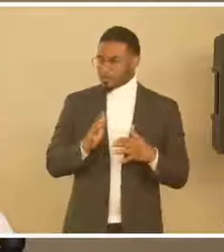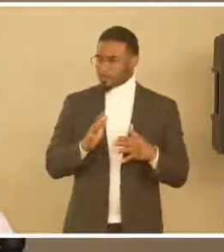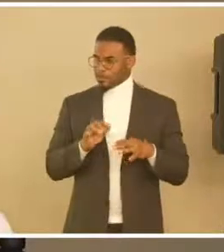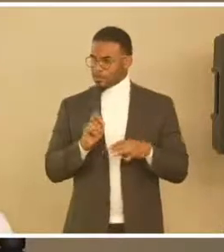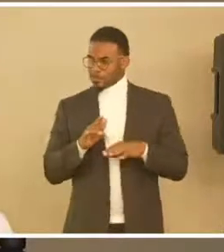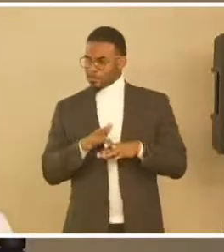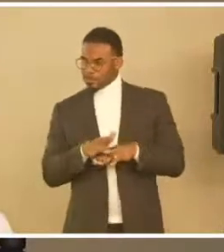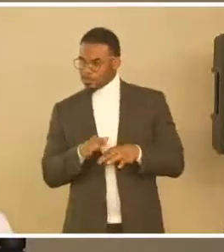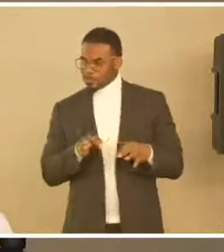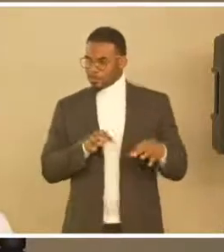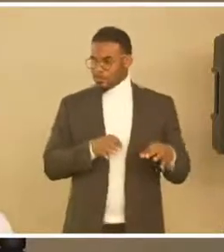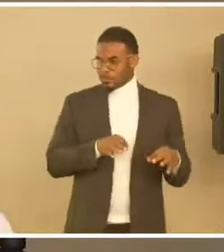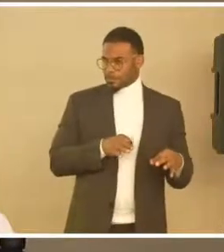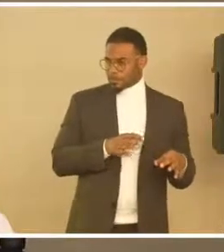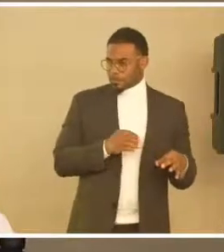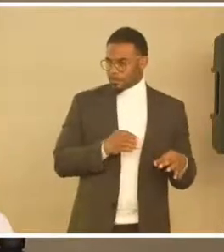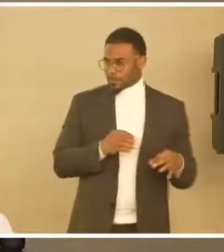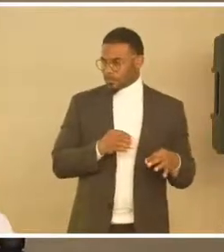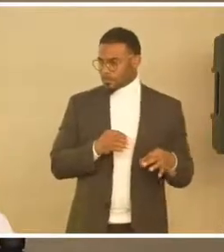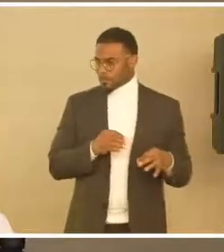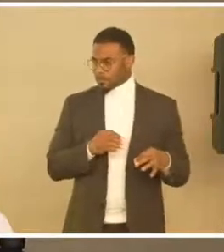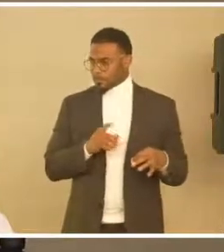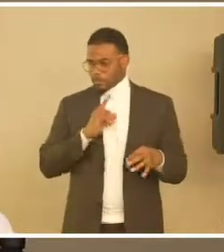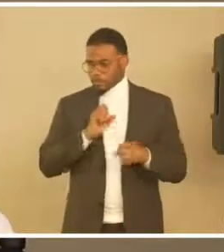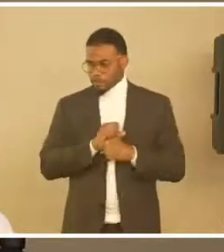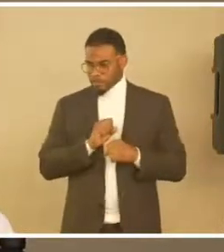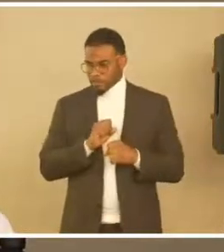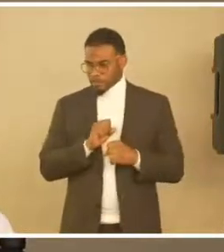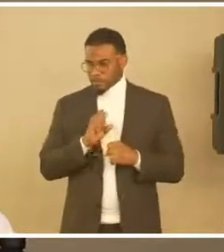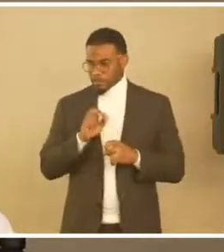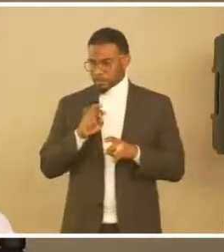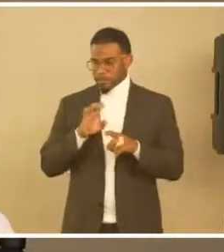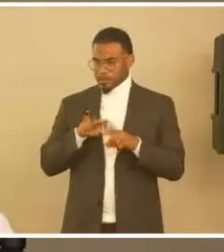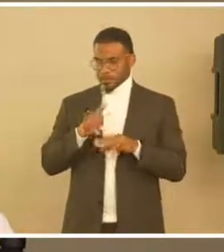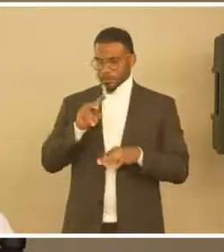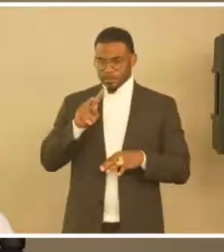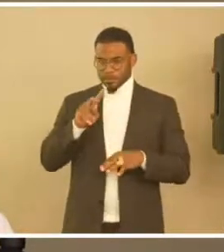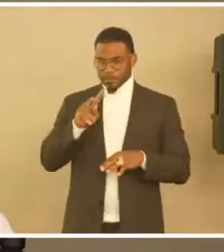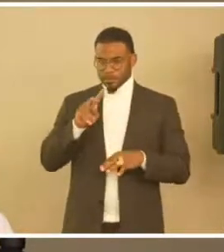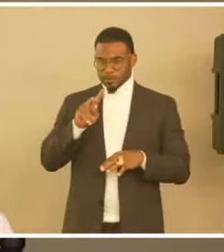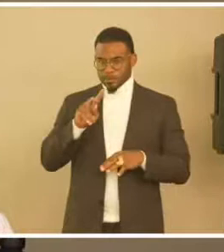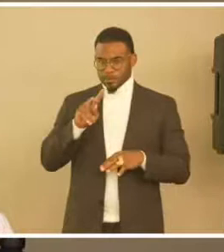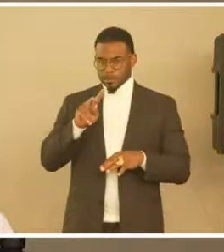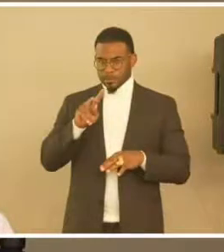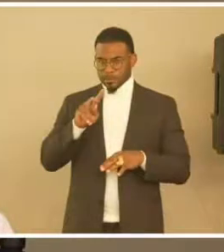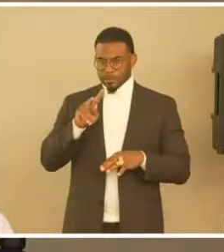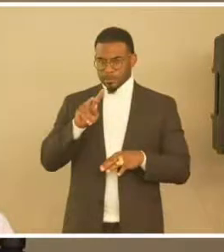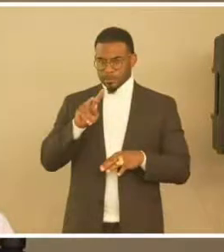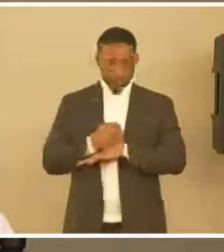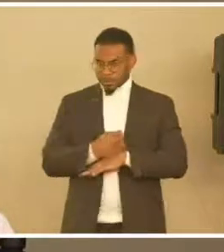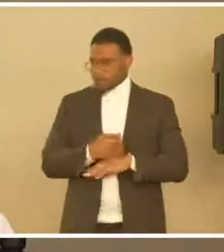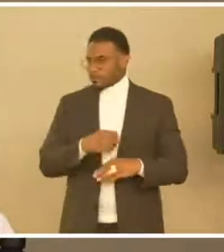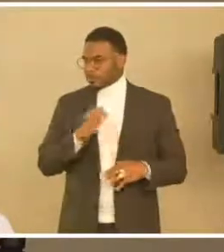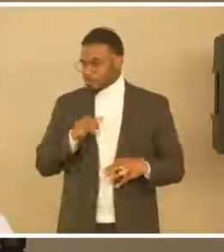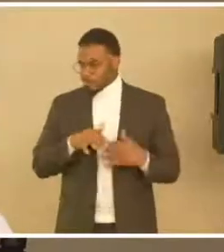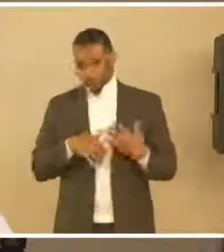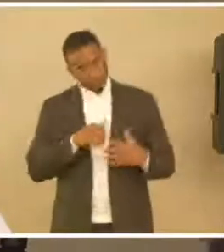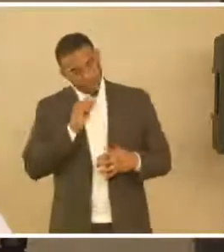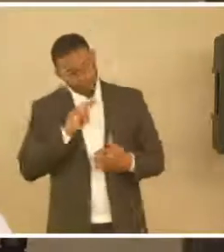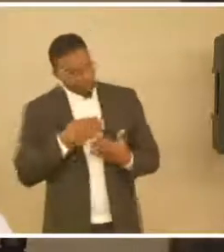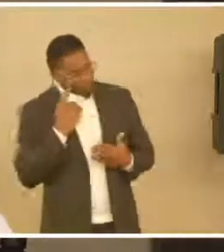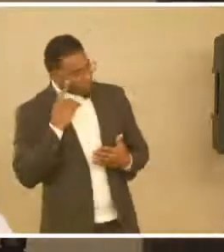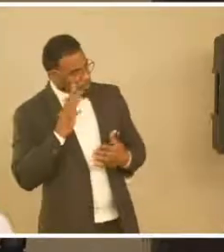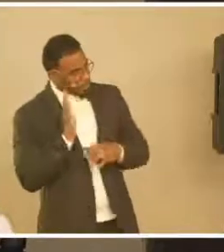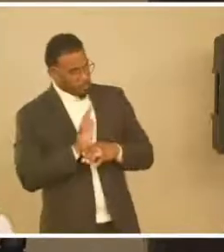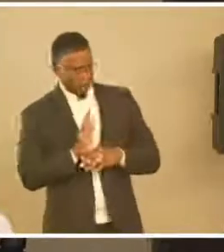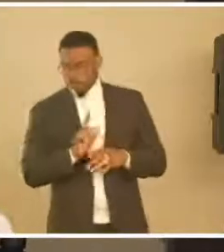a little early, and actually it was aired on TV the first day of the lockdown. So that was not good for